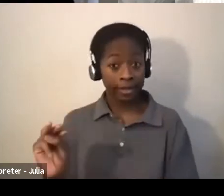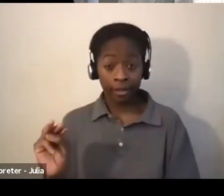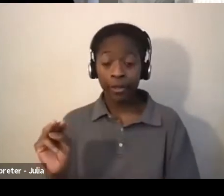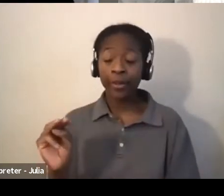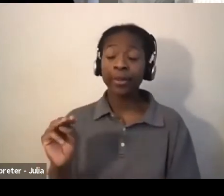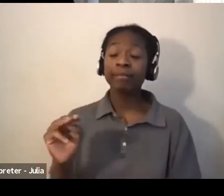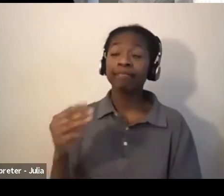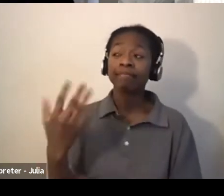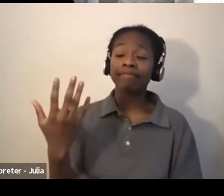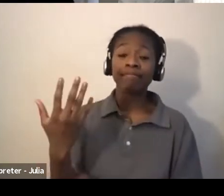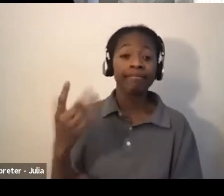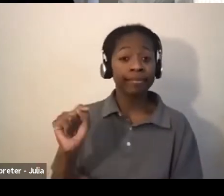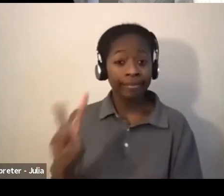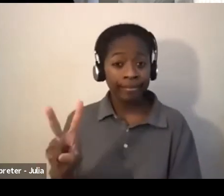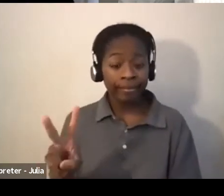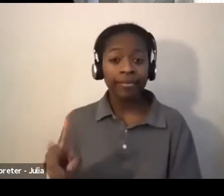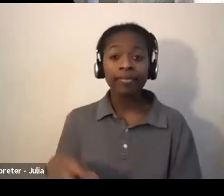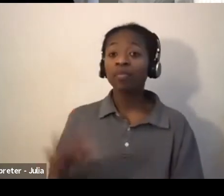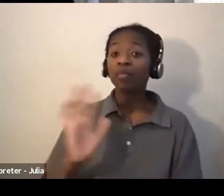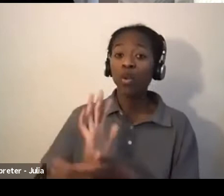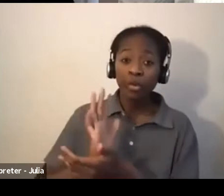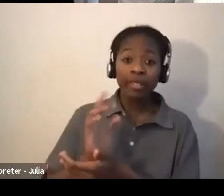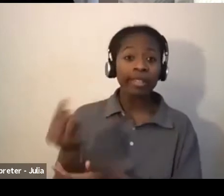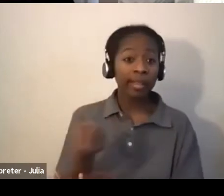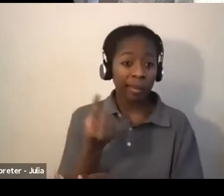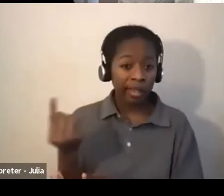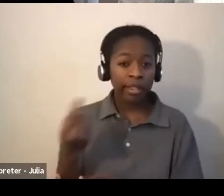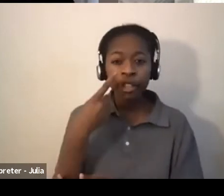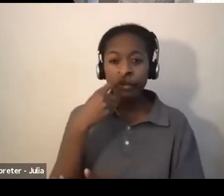or television or movies,